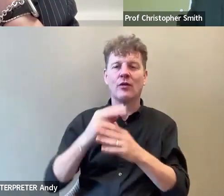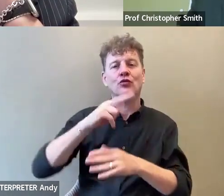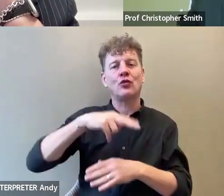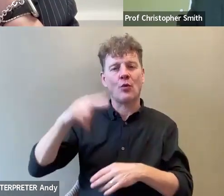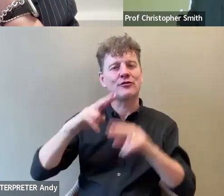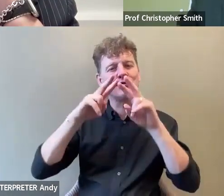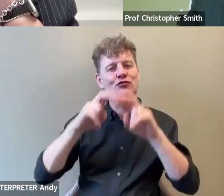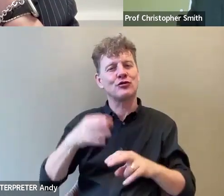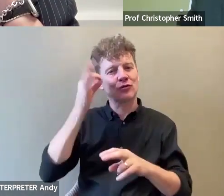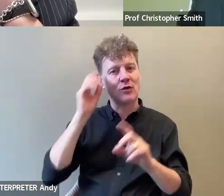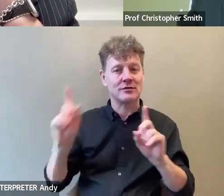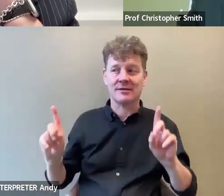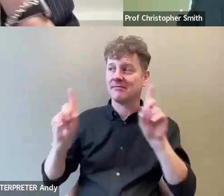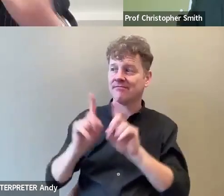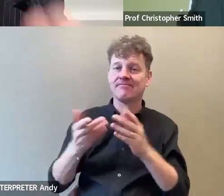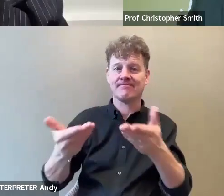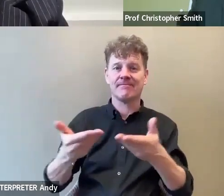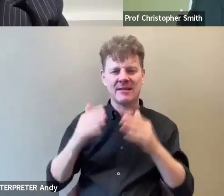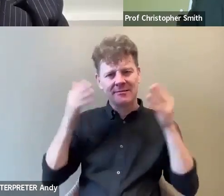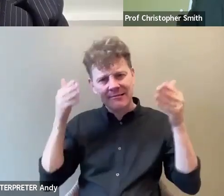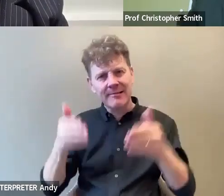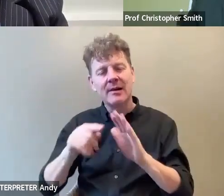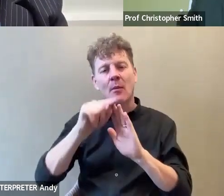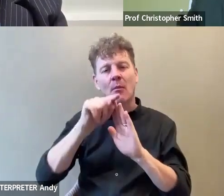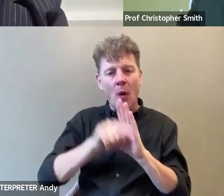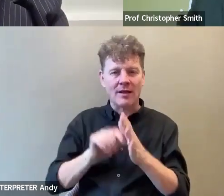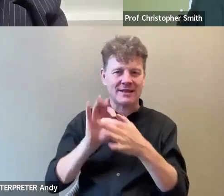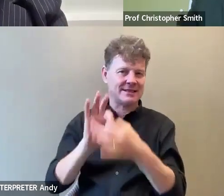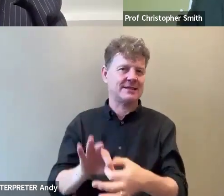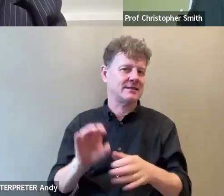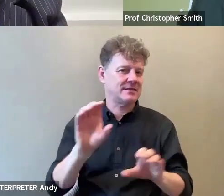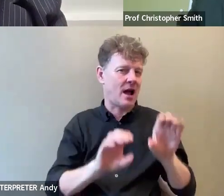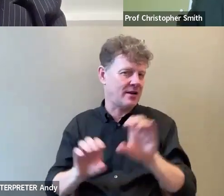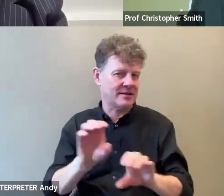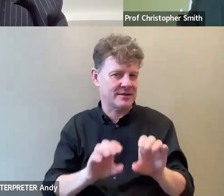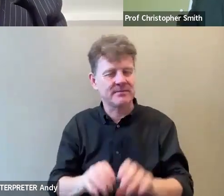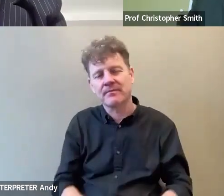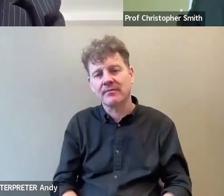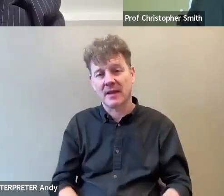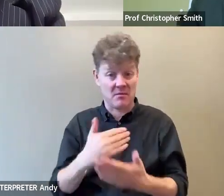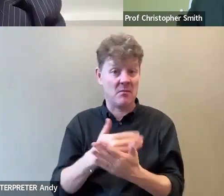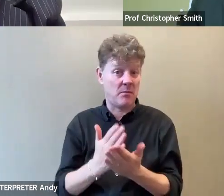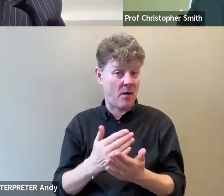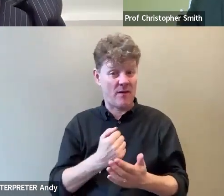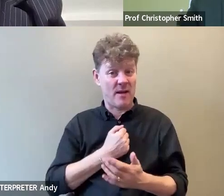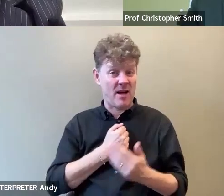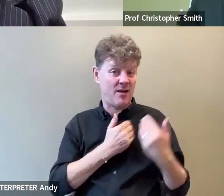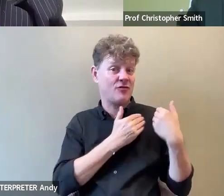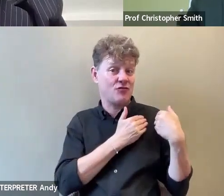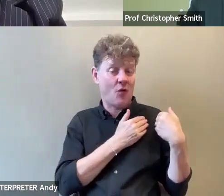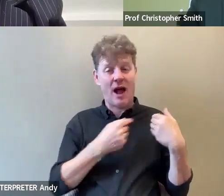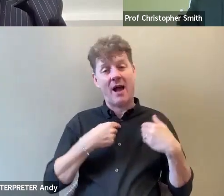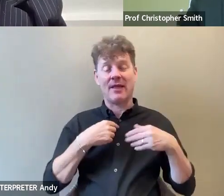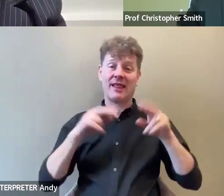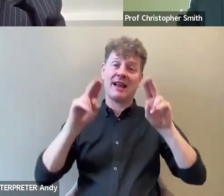Council, looking at policies in science. And part of my role is to be the